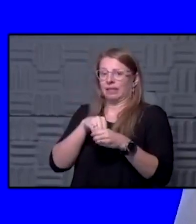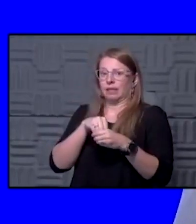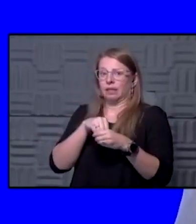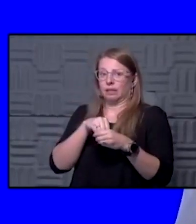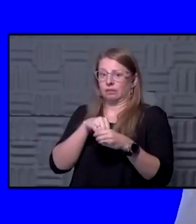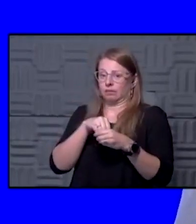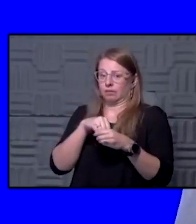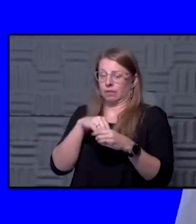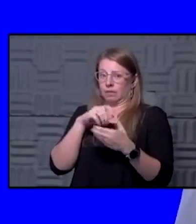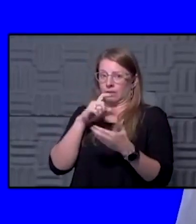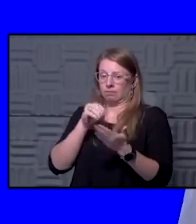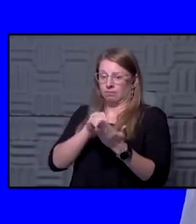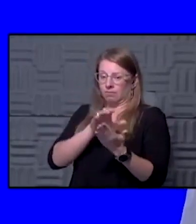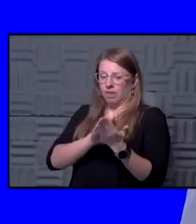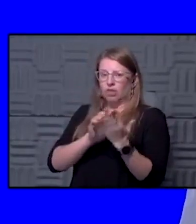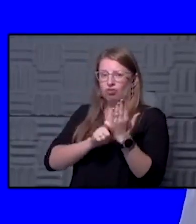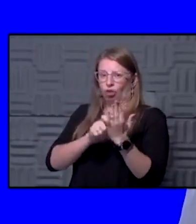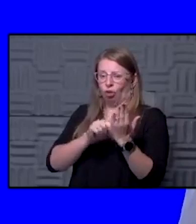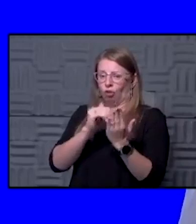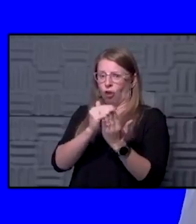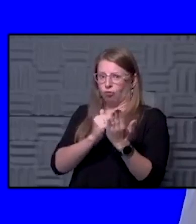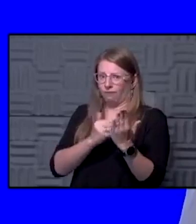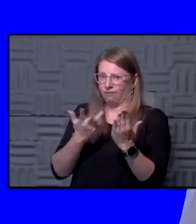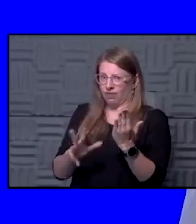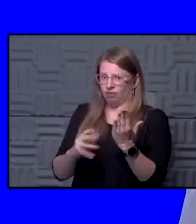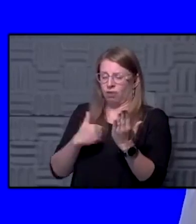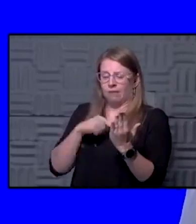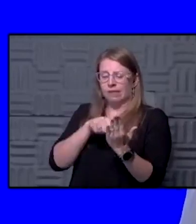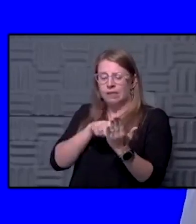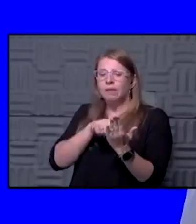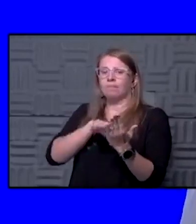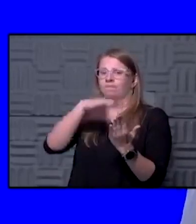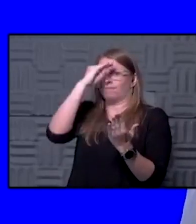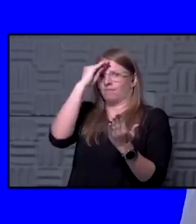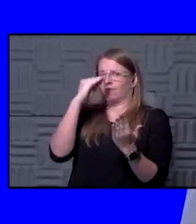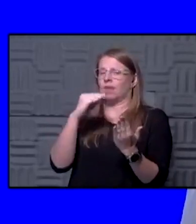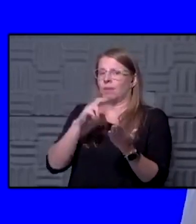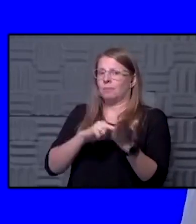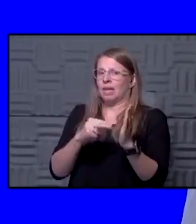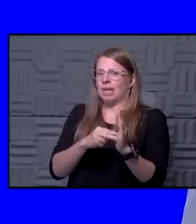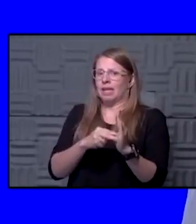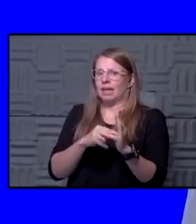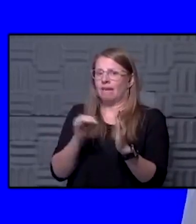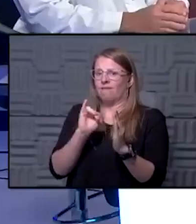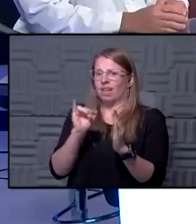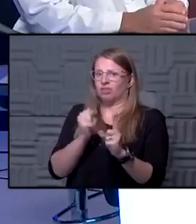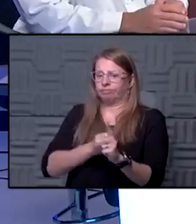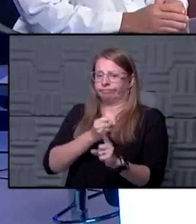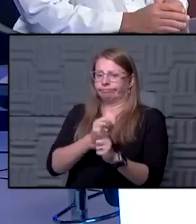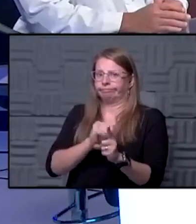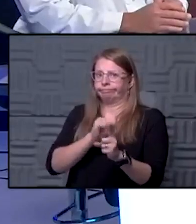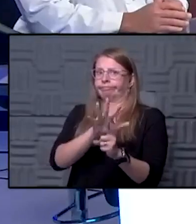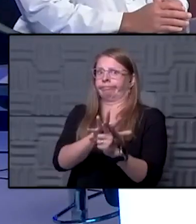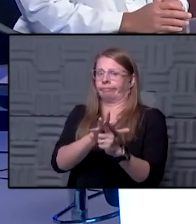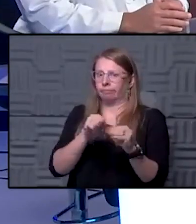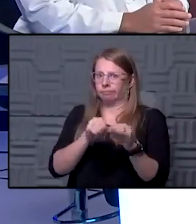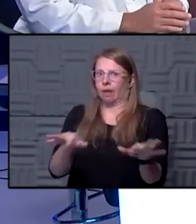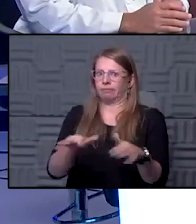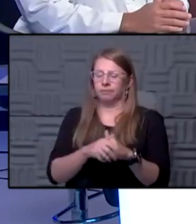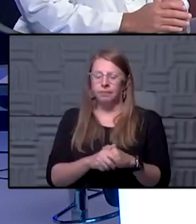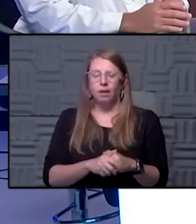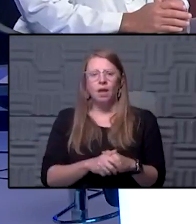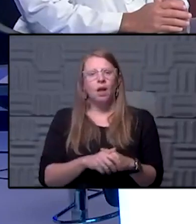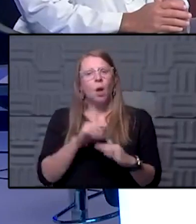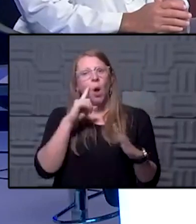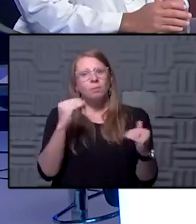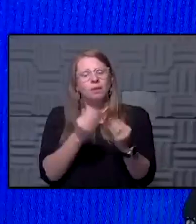documented cases that we've seen of in the journal articles, do have higher rates of infection. Love to see it go away. Of course,